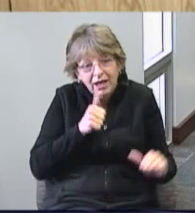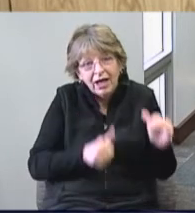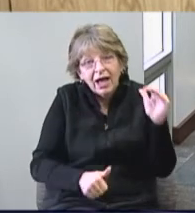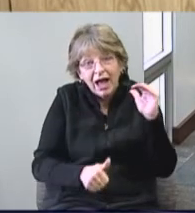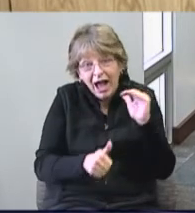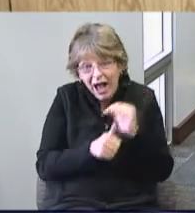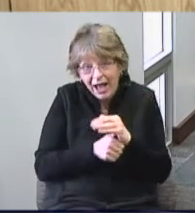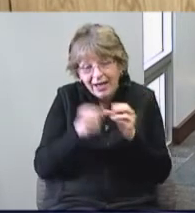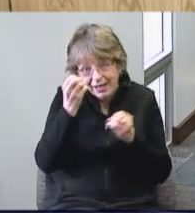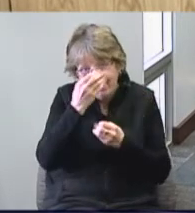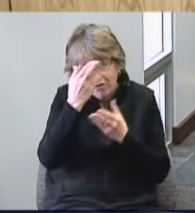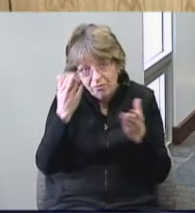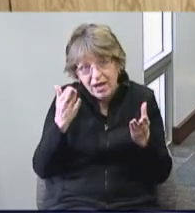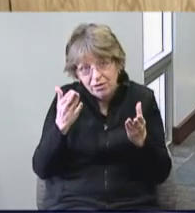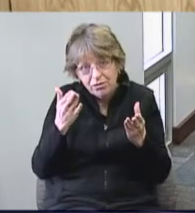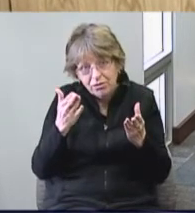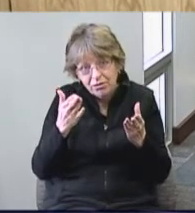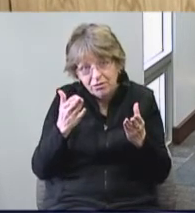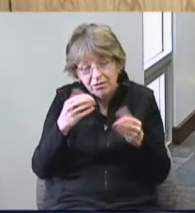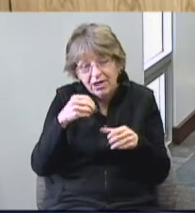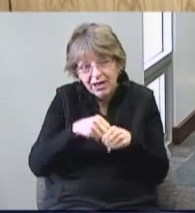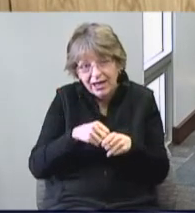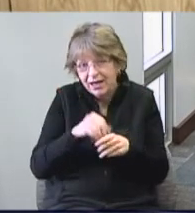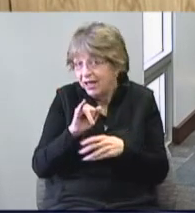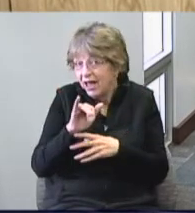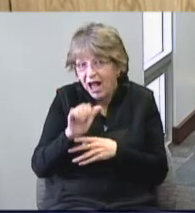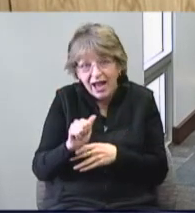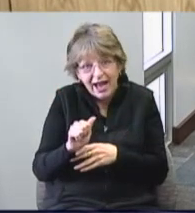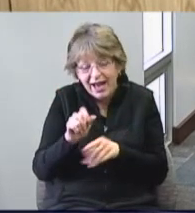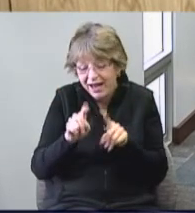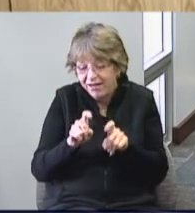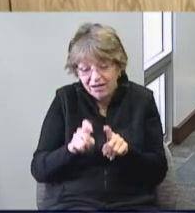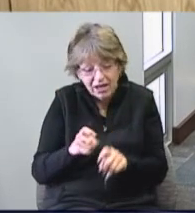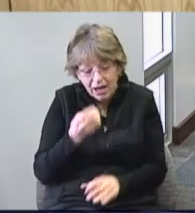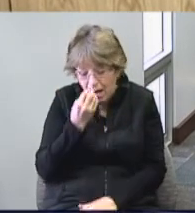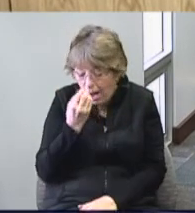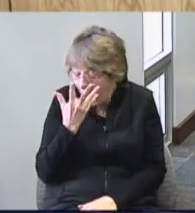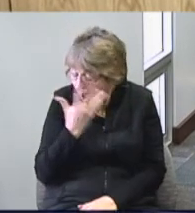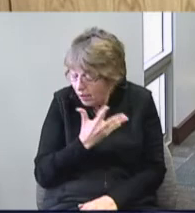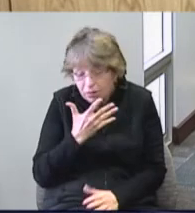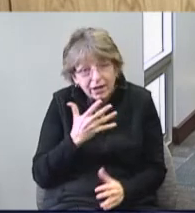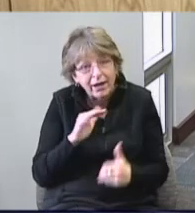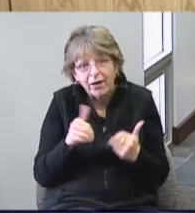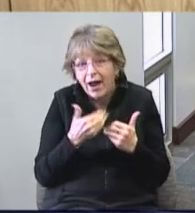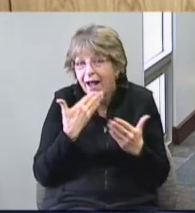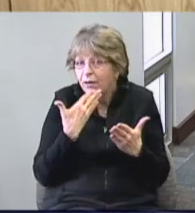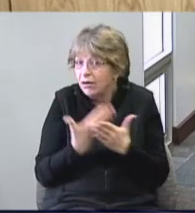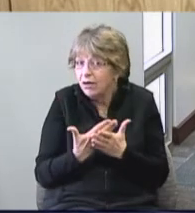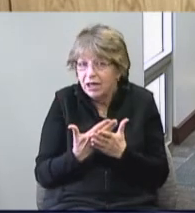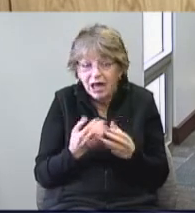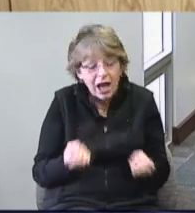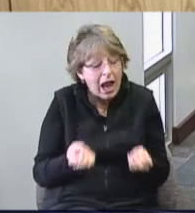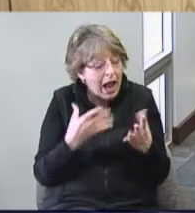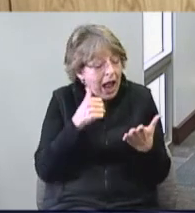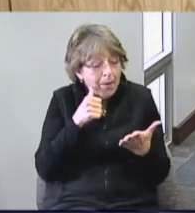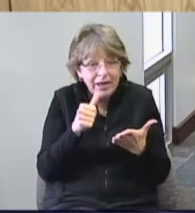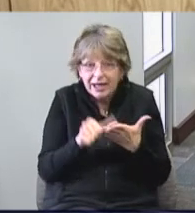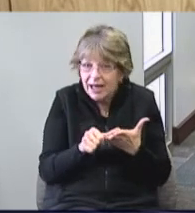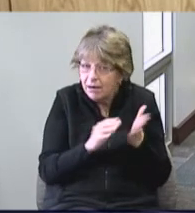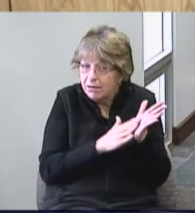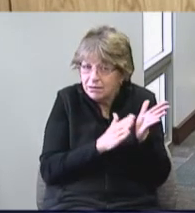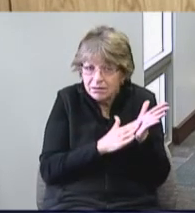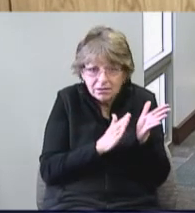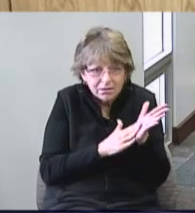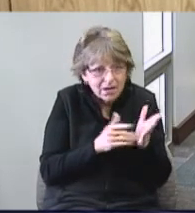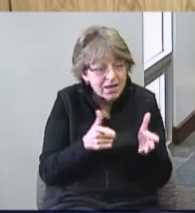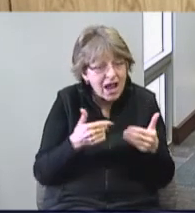affairs investigation. I don't care how good a cop they were. I don't care how many letters of commendation they have. I don't care